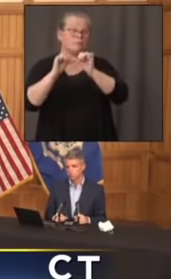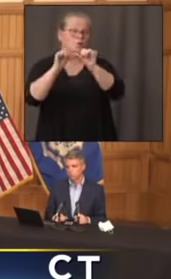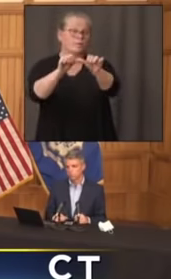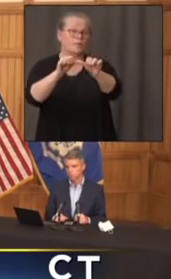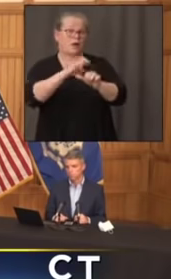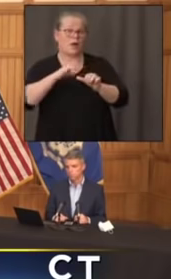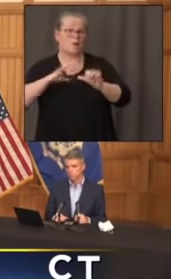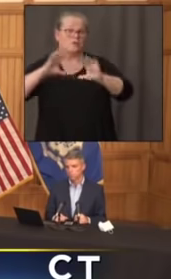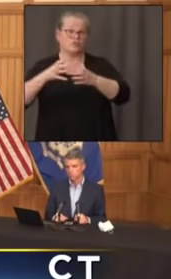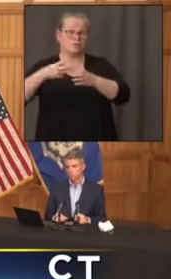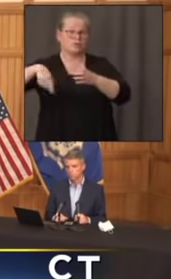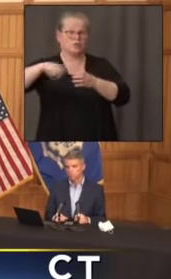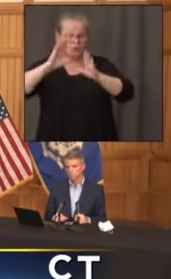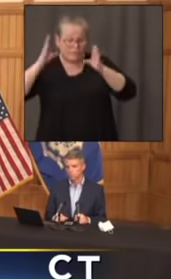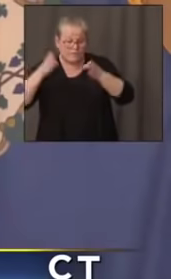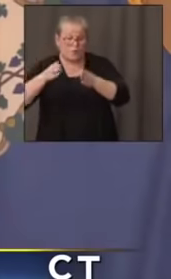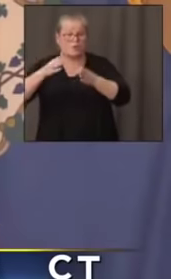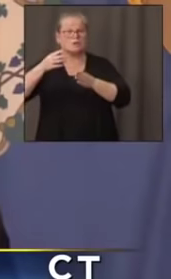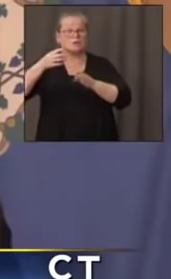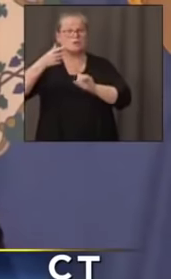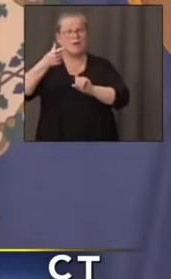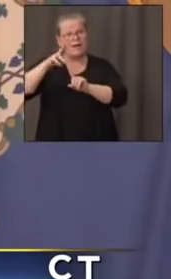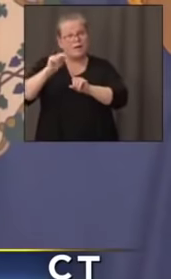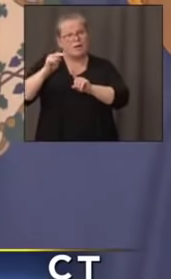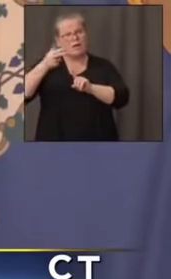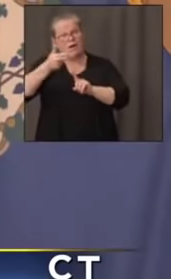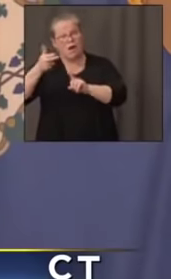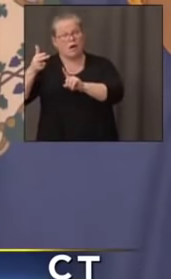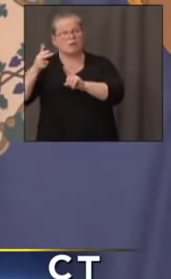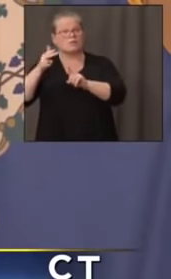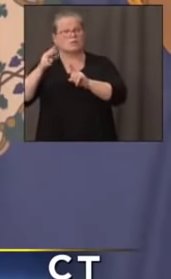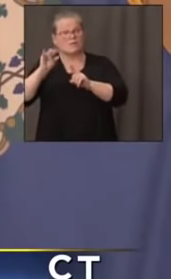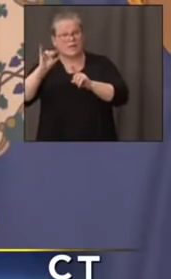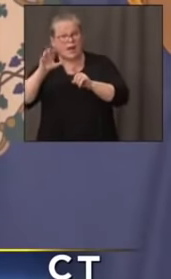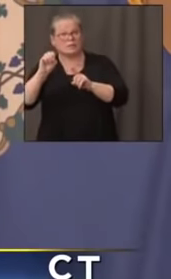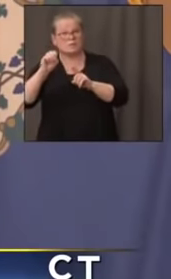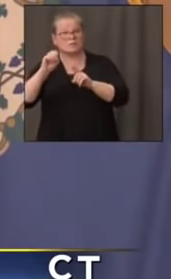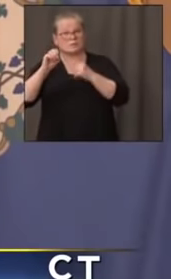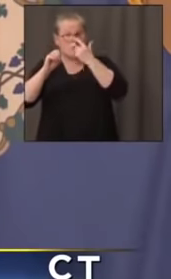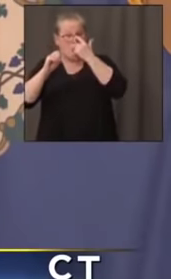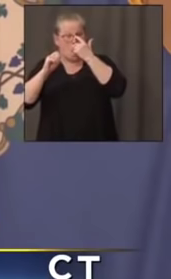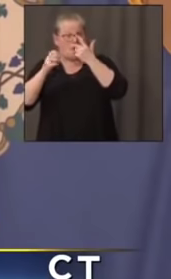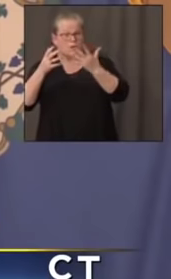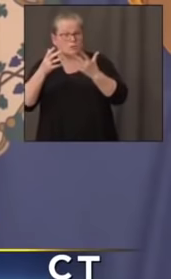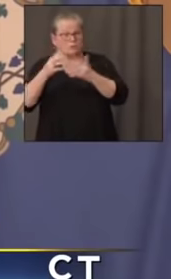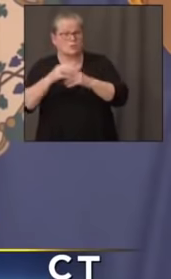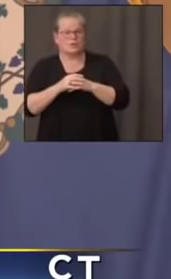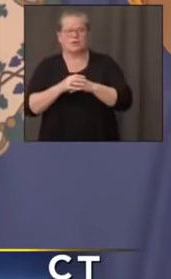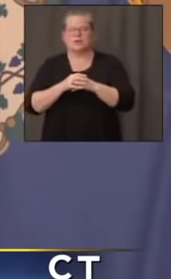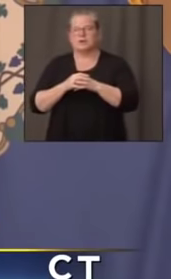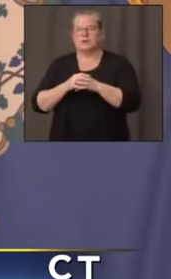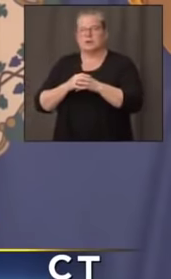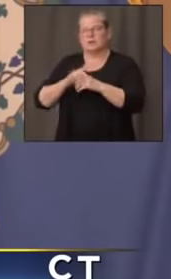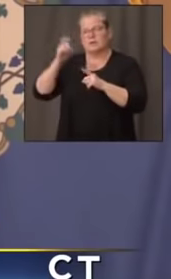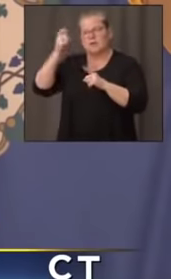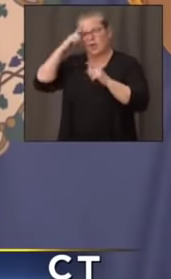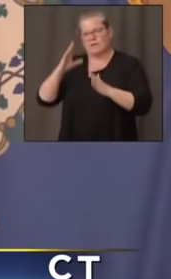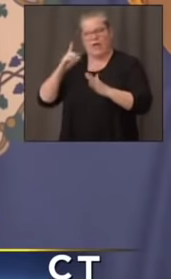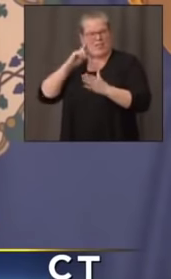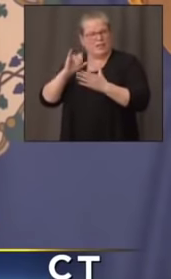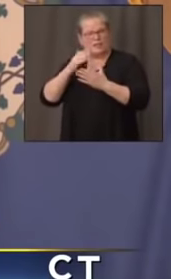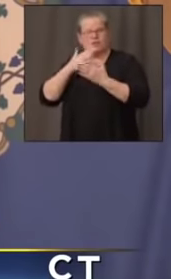solutions? I think that's a very good point, Christine. We ought to dust that off if we're not making progress on it now.